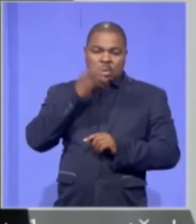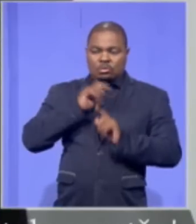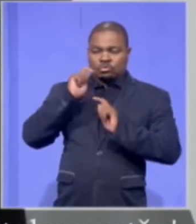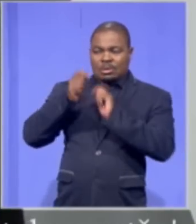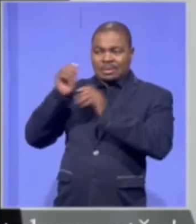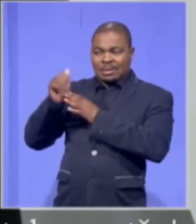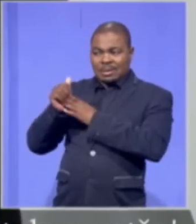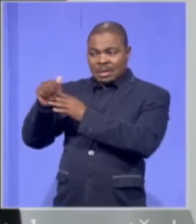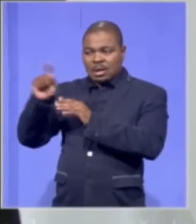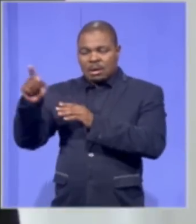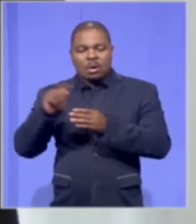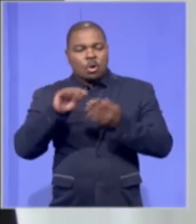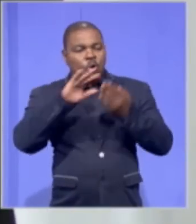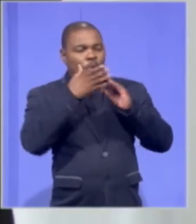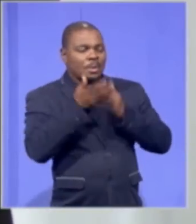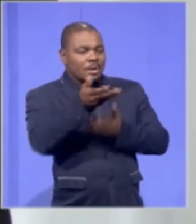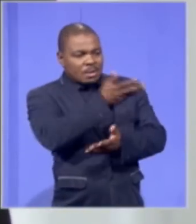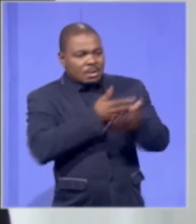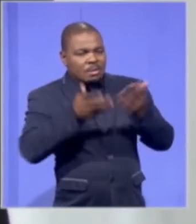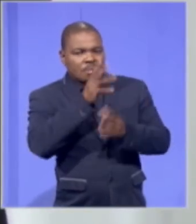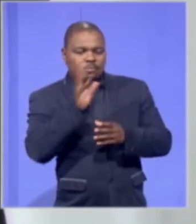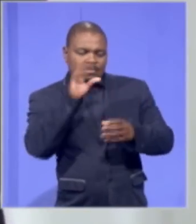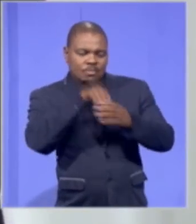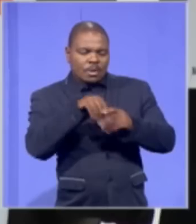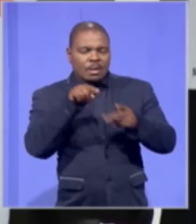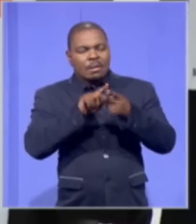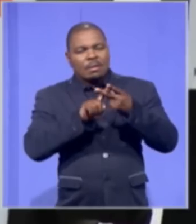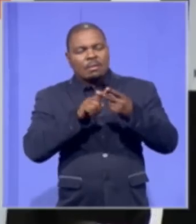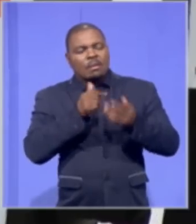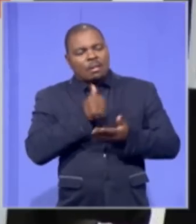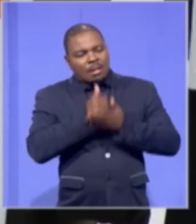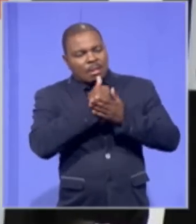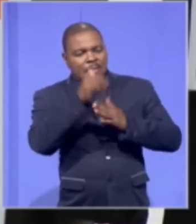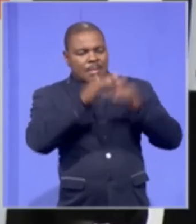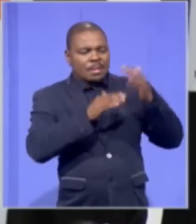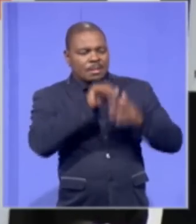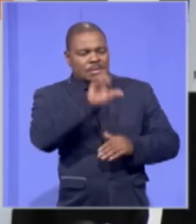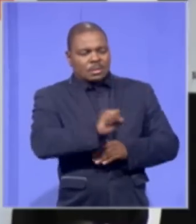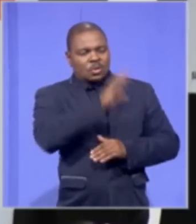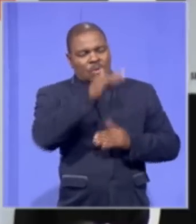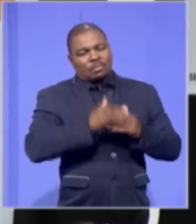dipoledišano tša setšhaba le go fana ka maele a ponolopelo ya kago ya Afrika Borwa.